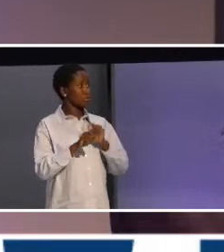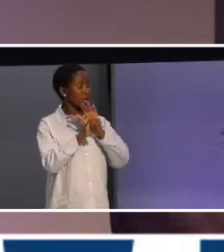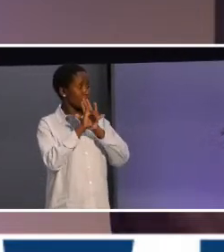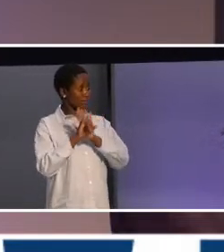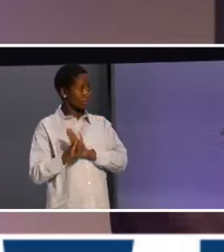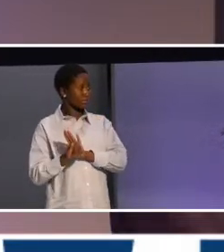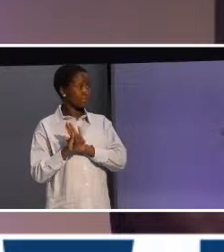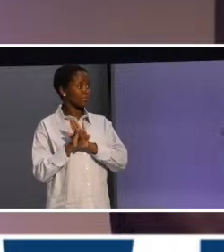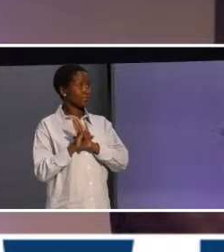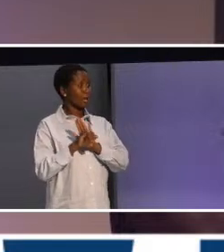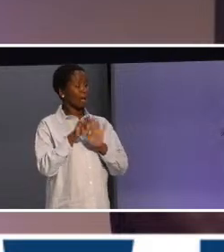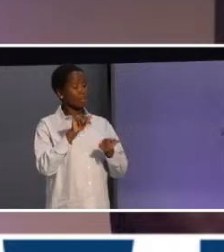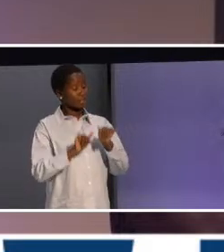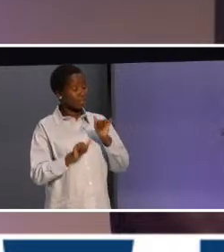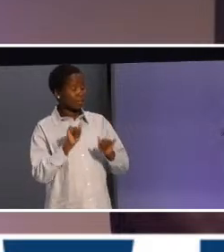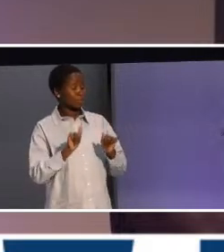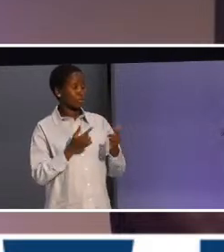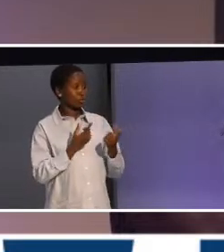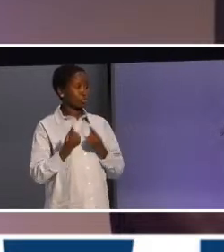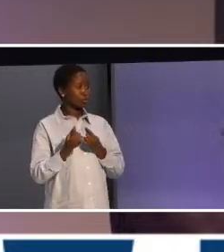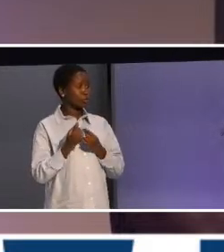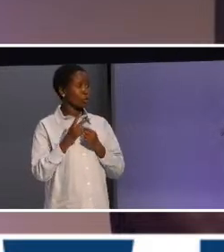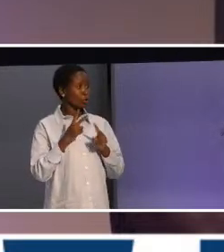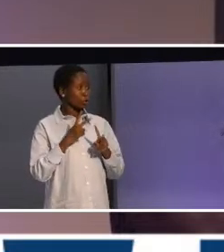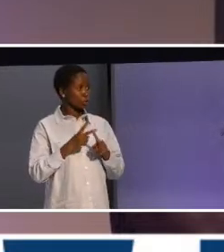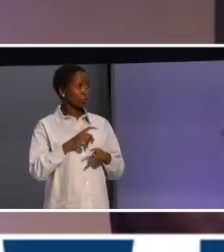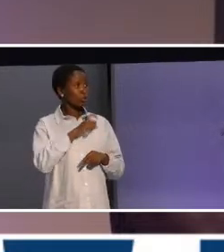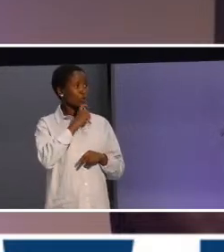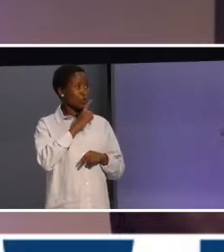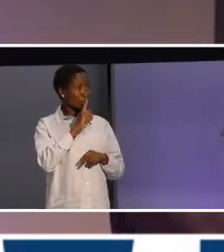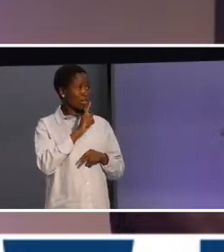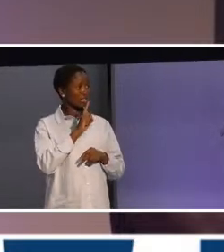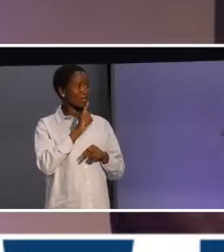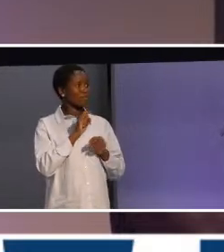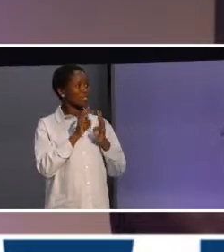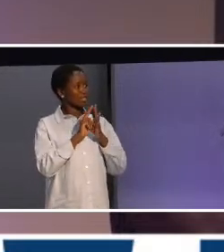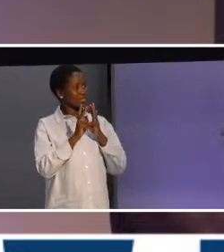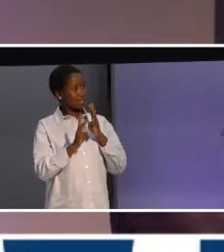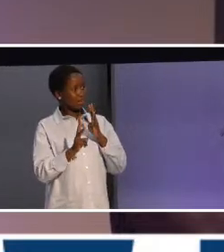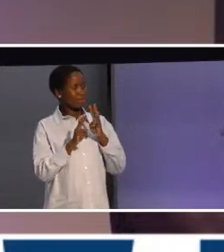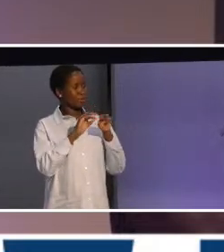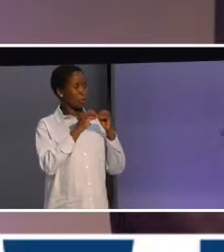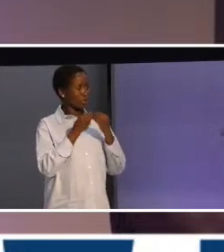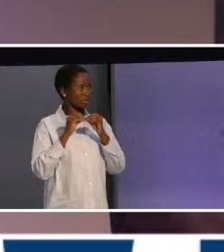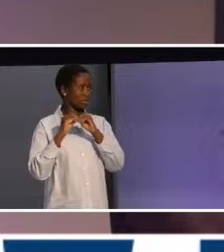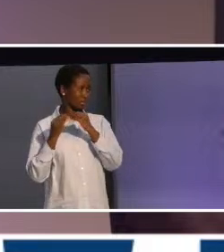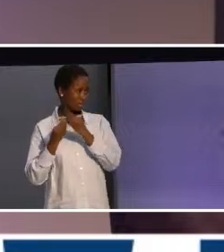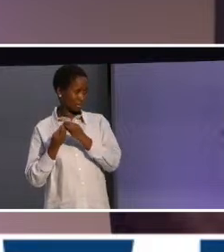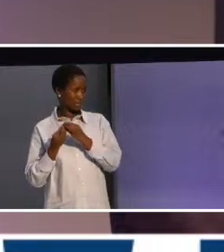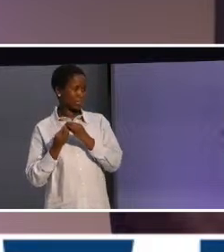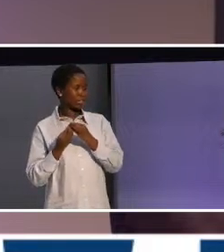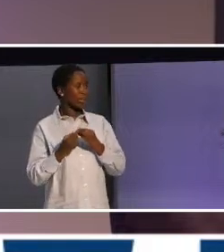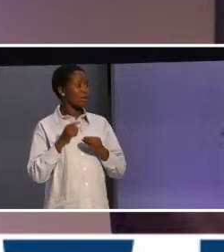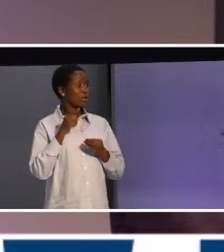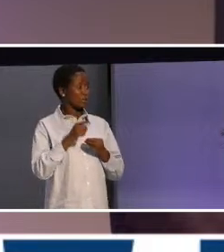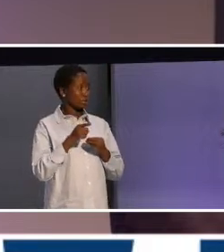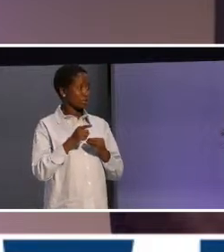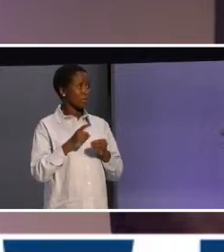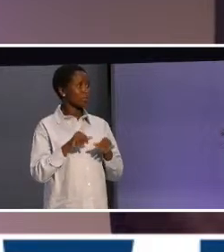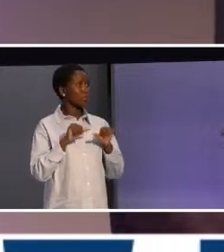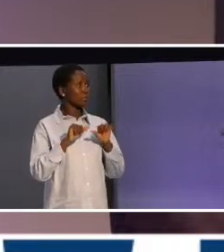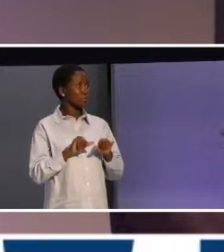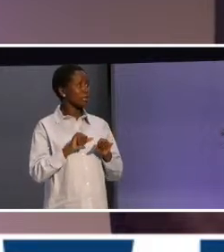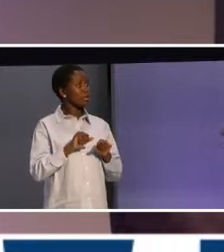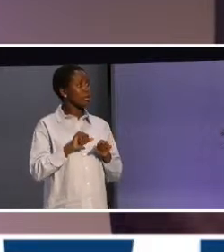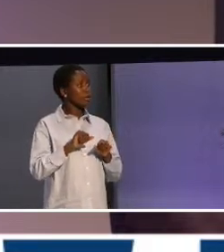indices being used by certain international organizations. Delivering judgments on election process of a country